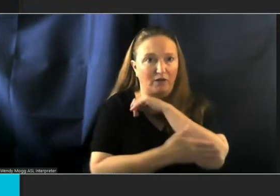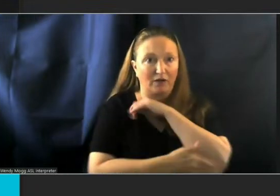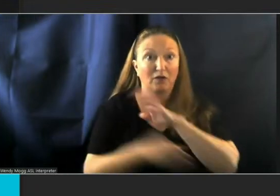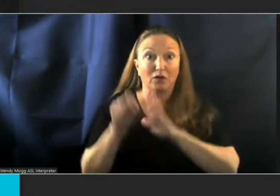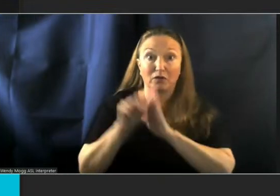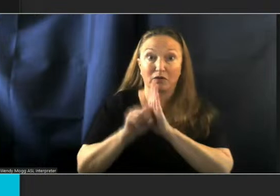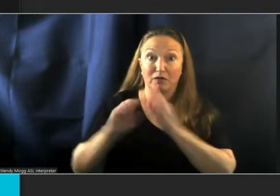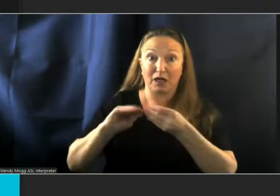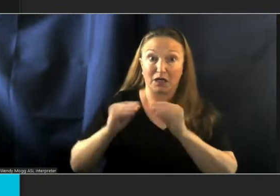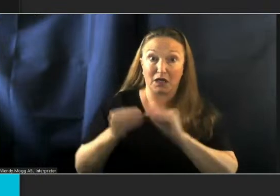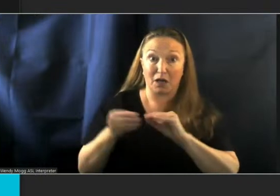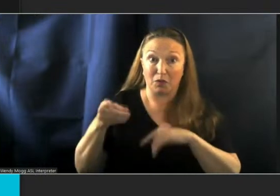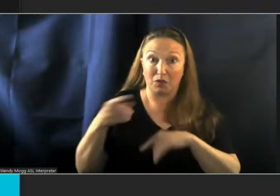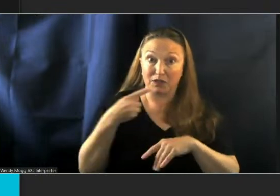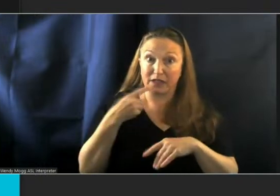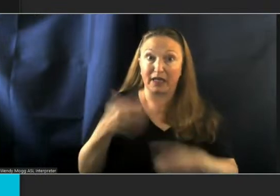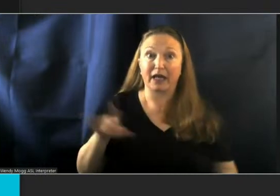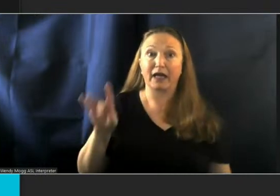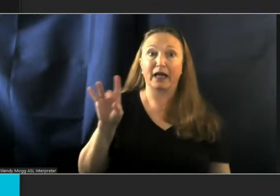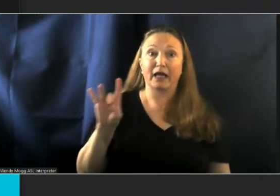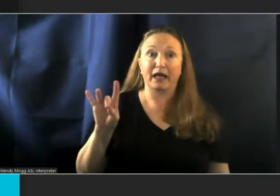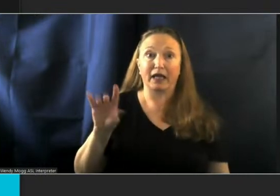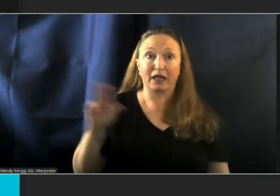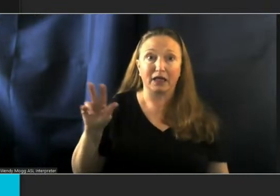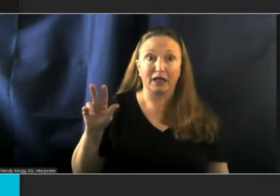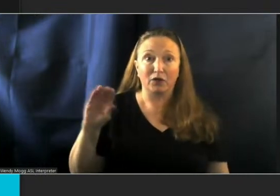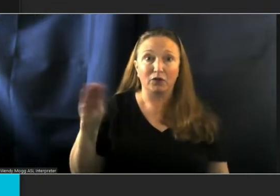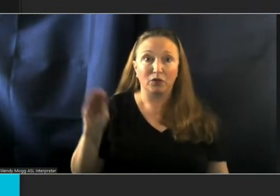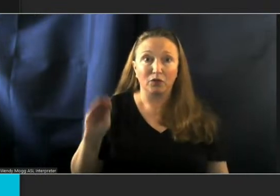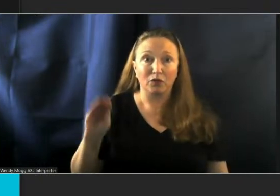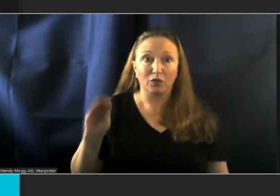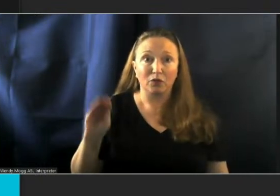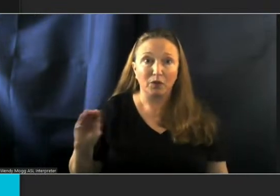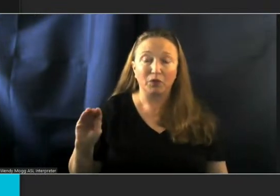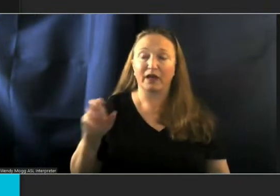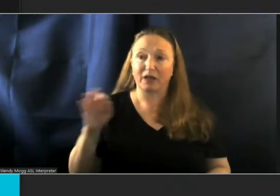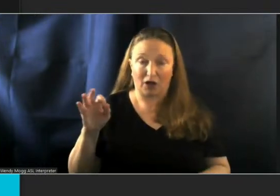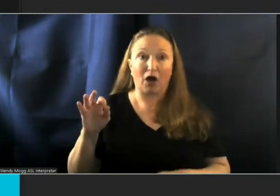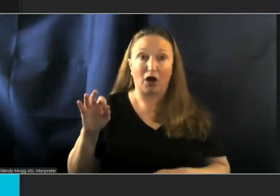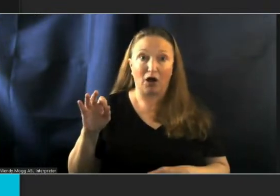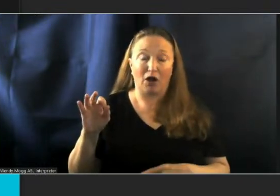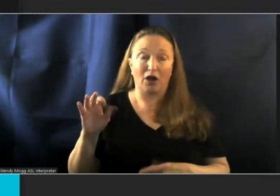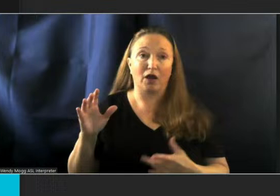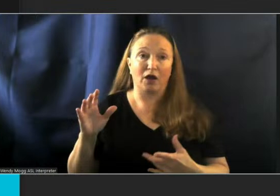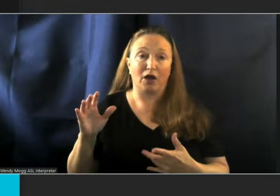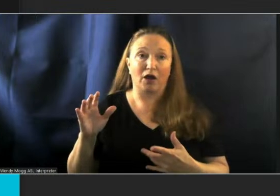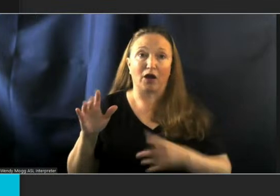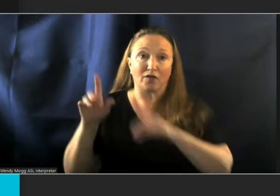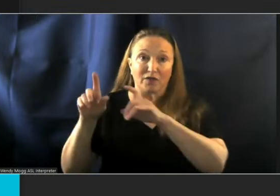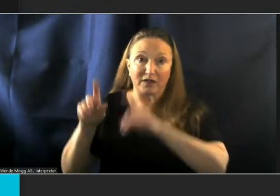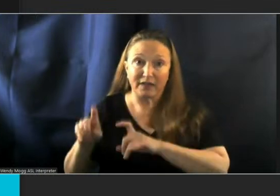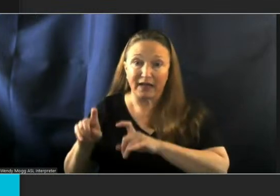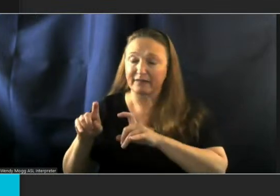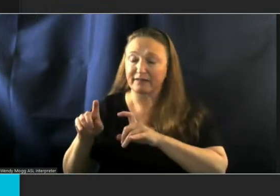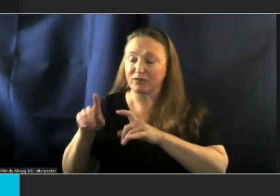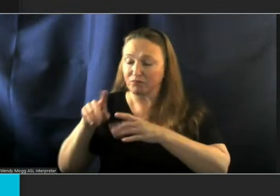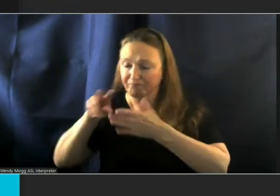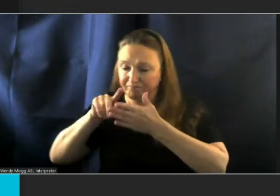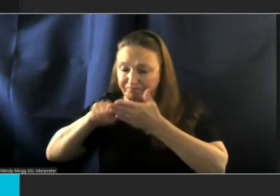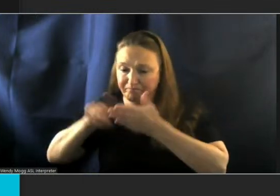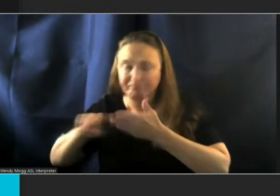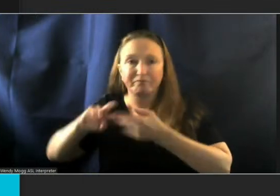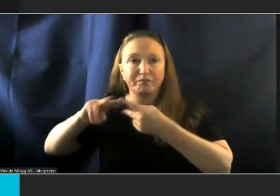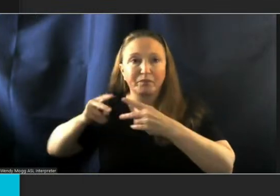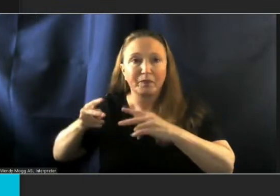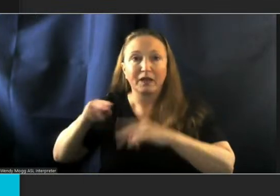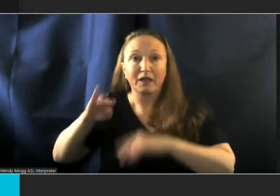is that 83% of the analyzed samples from California in July have been Delta